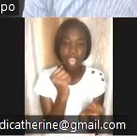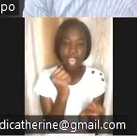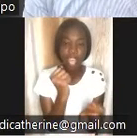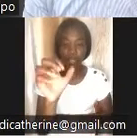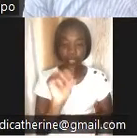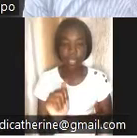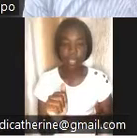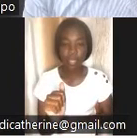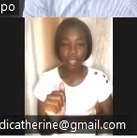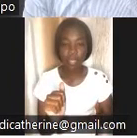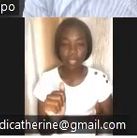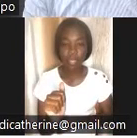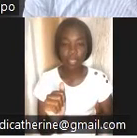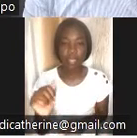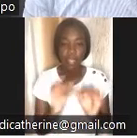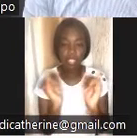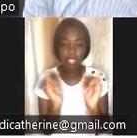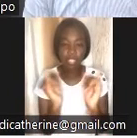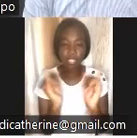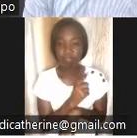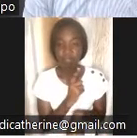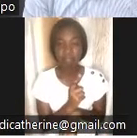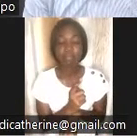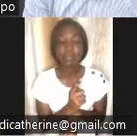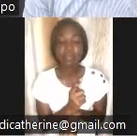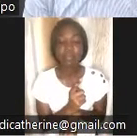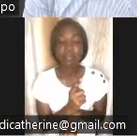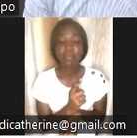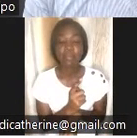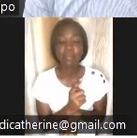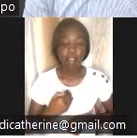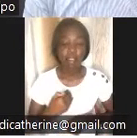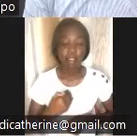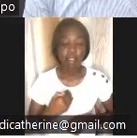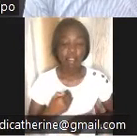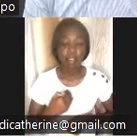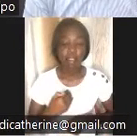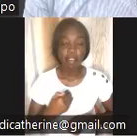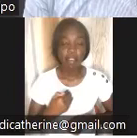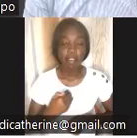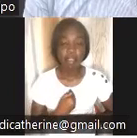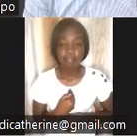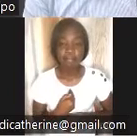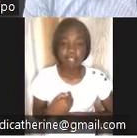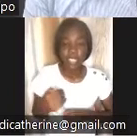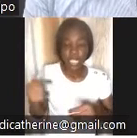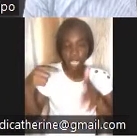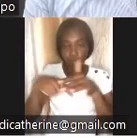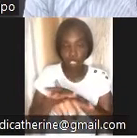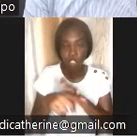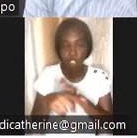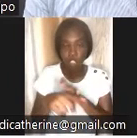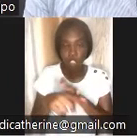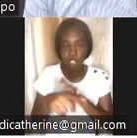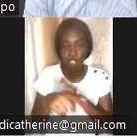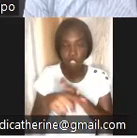are currently having an intake for those who would wish to join